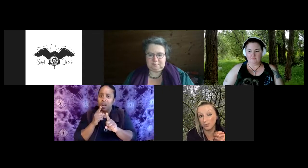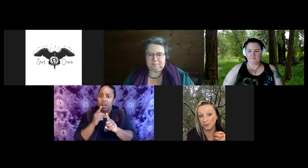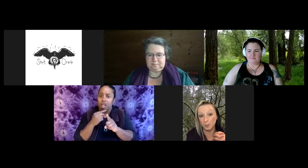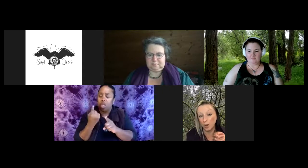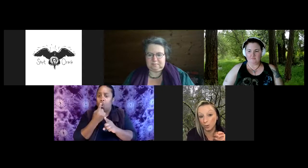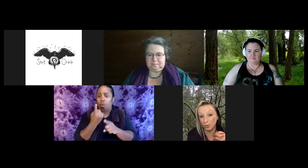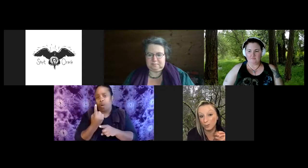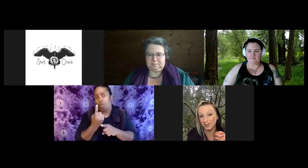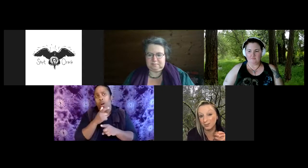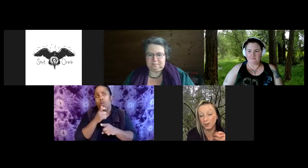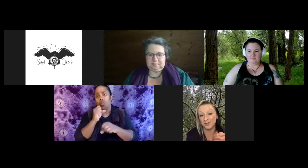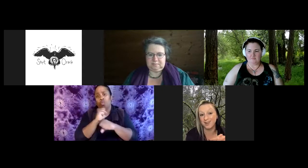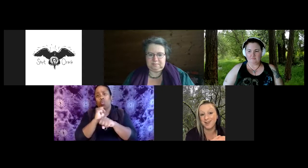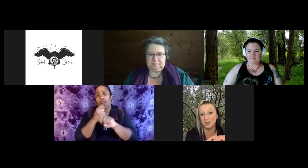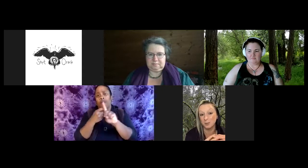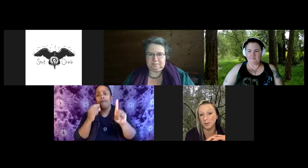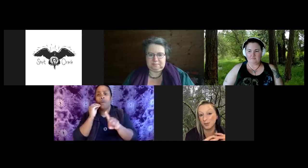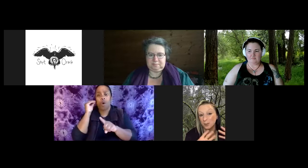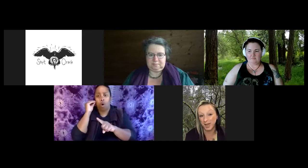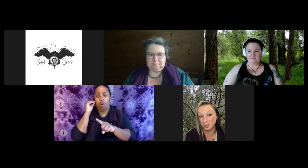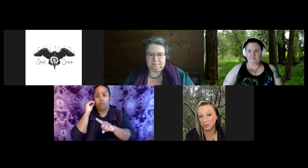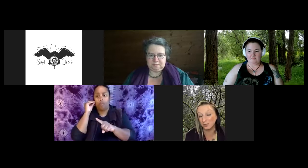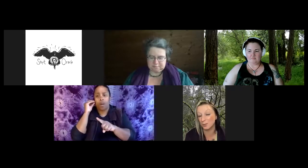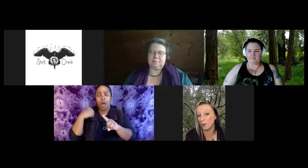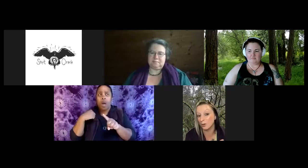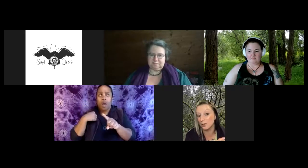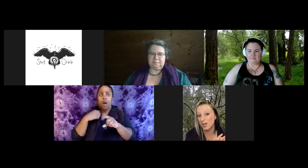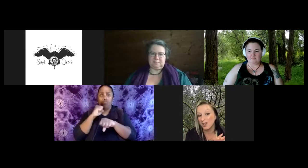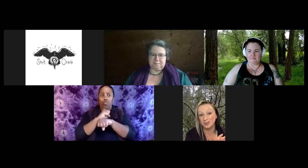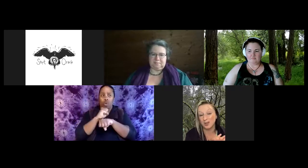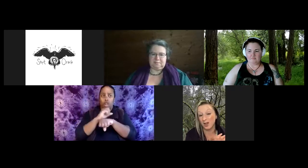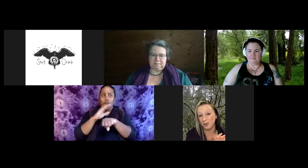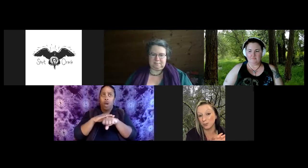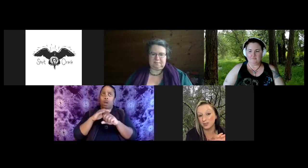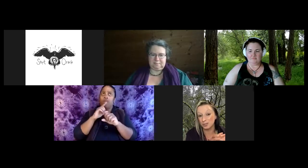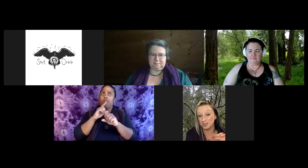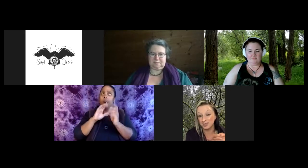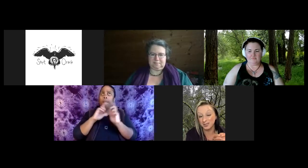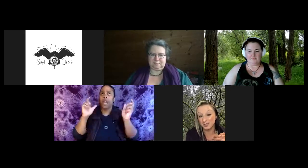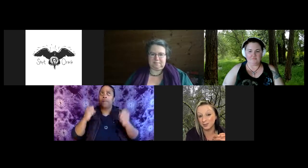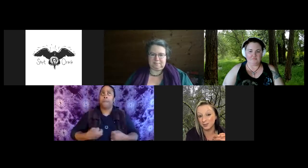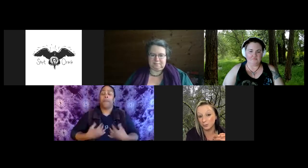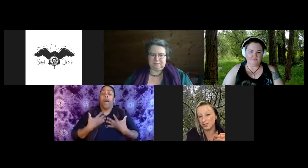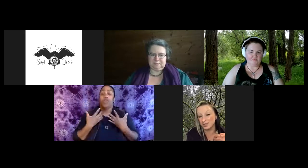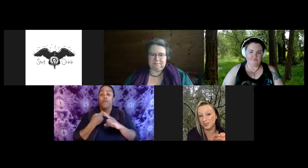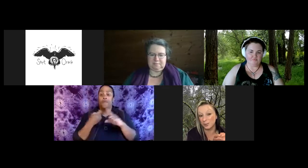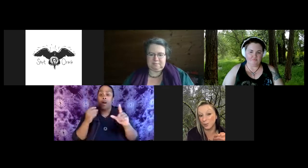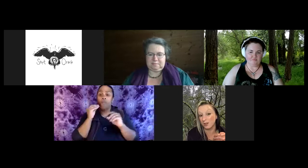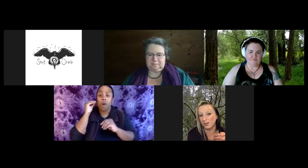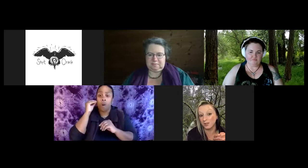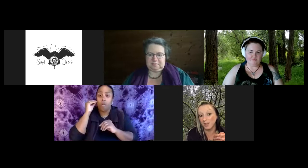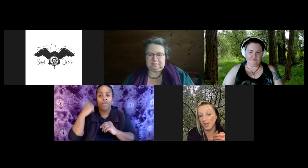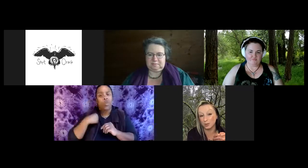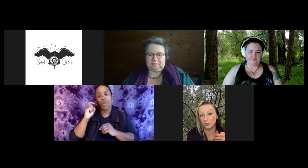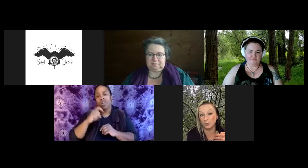working from home and working on a big passion from home. So I really we just needed